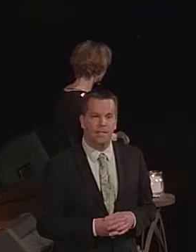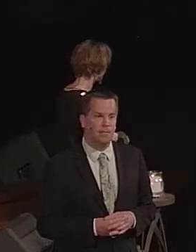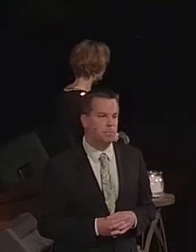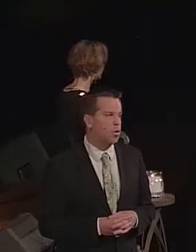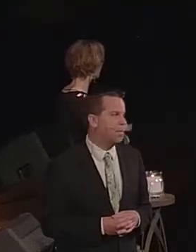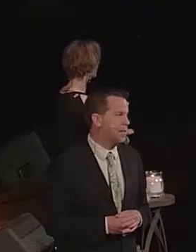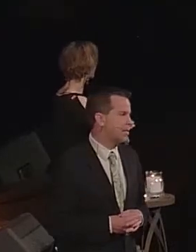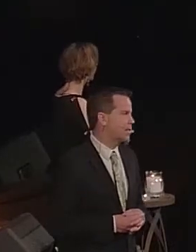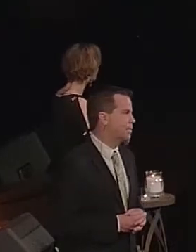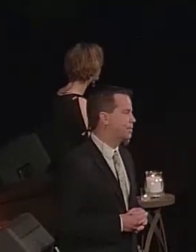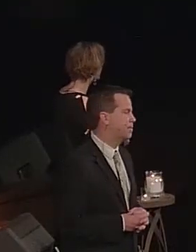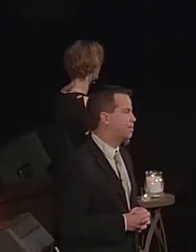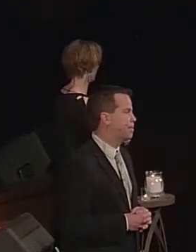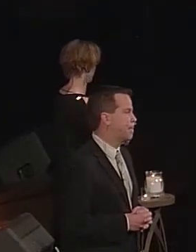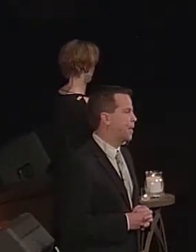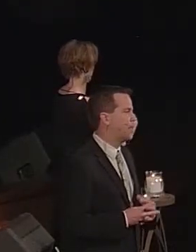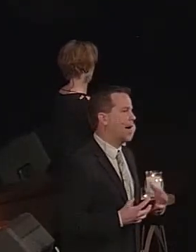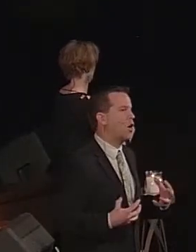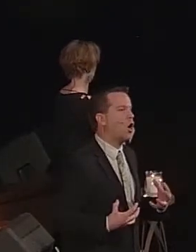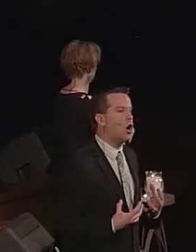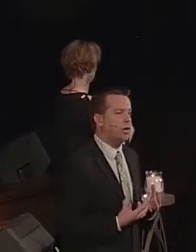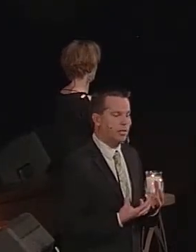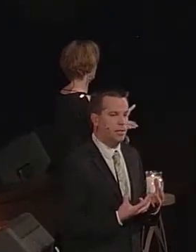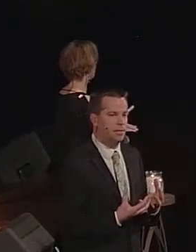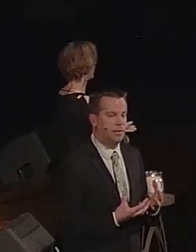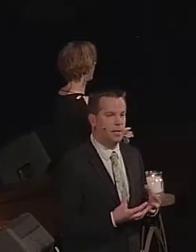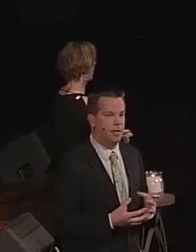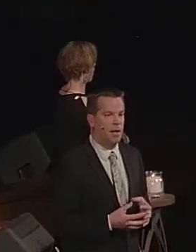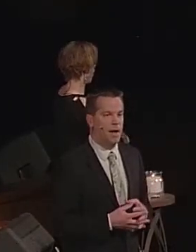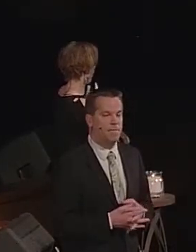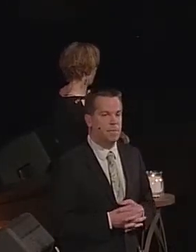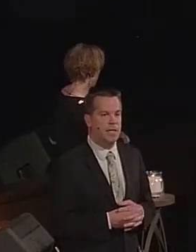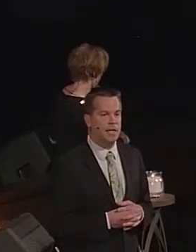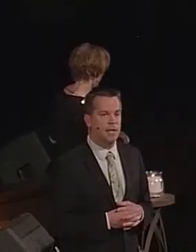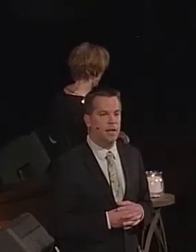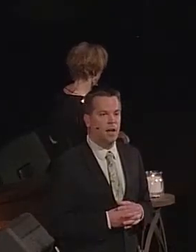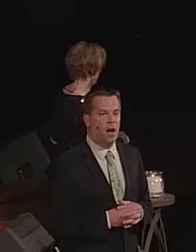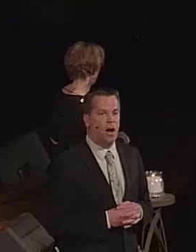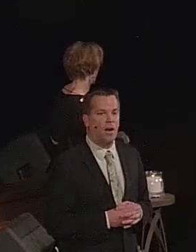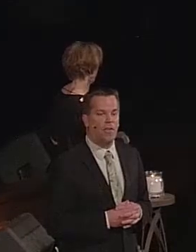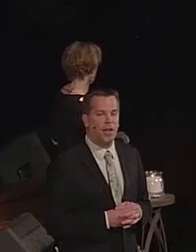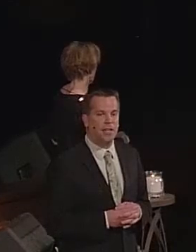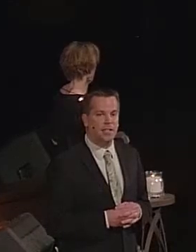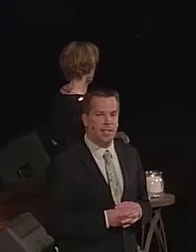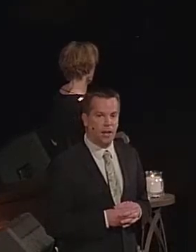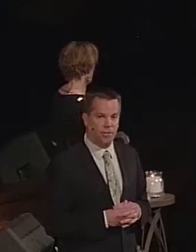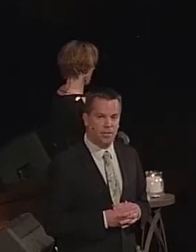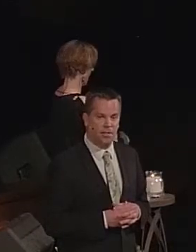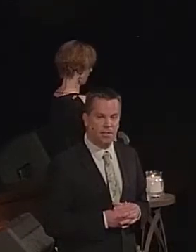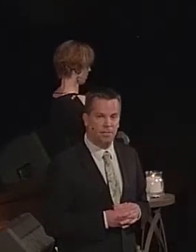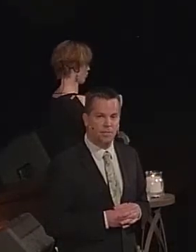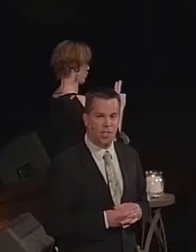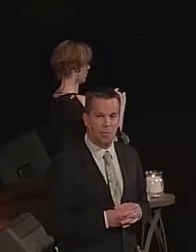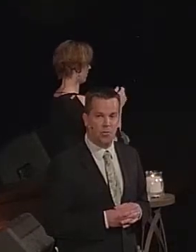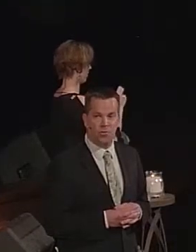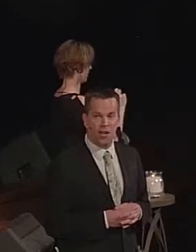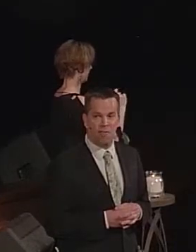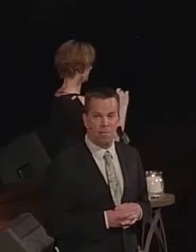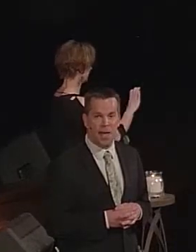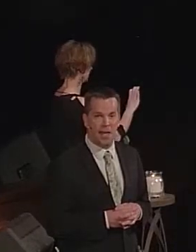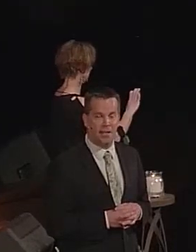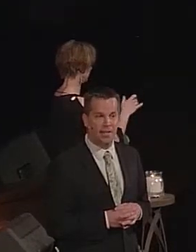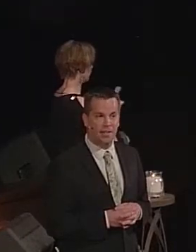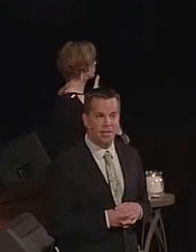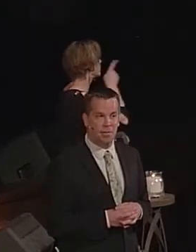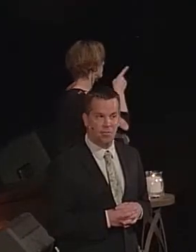that sense of purpose, that heart of being our authentic selves, someone who's